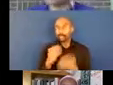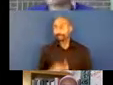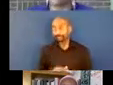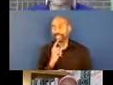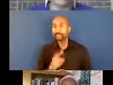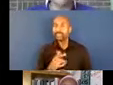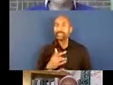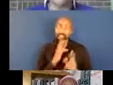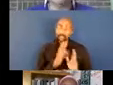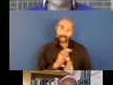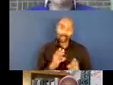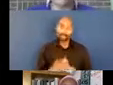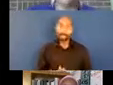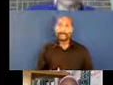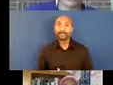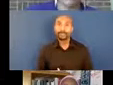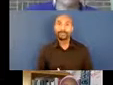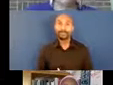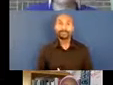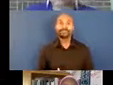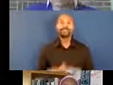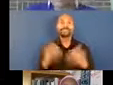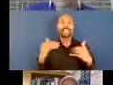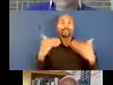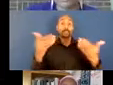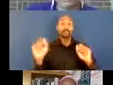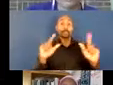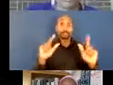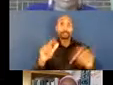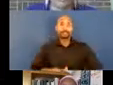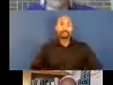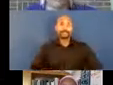Guiding principles of a TBF framework.